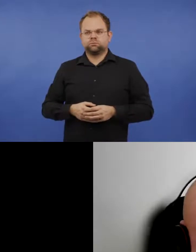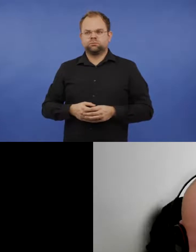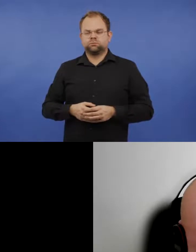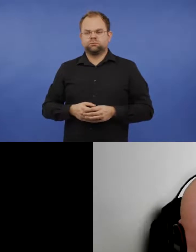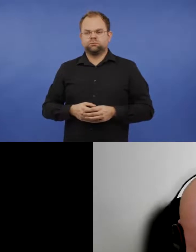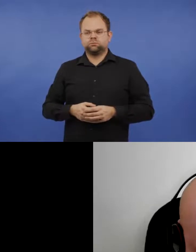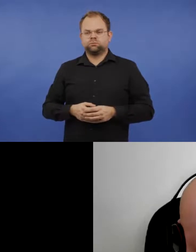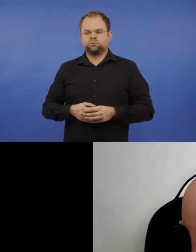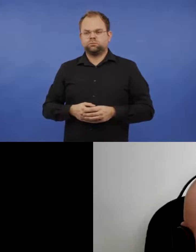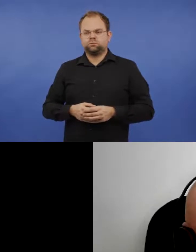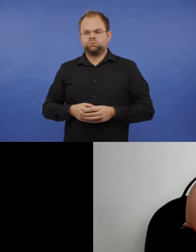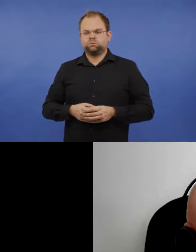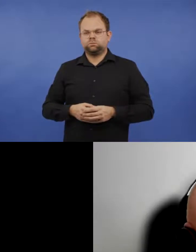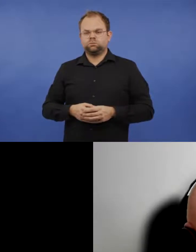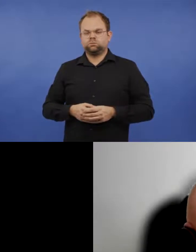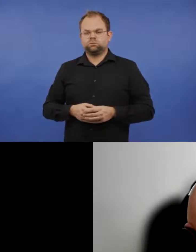Haitham, are you there?